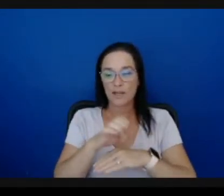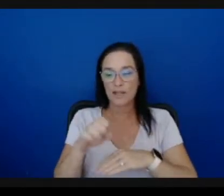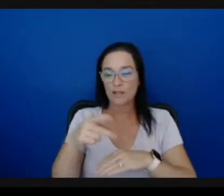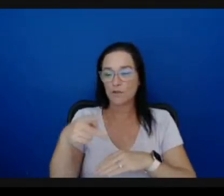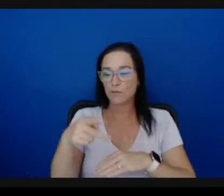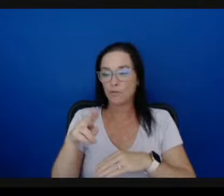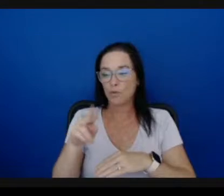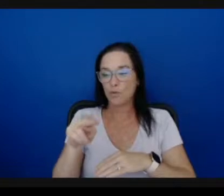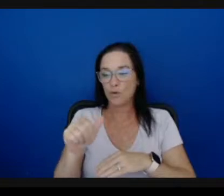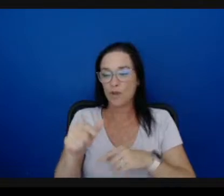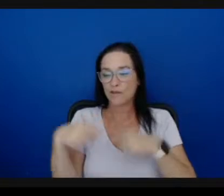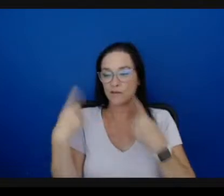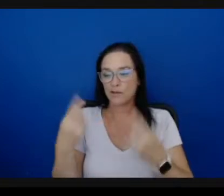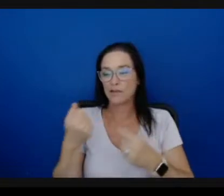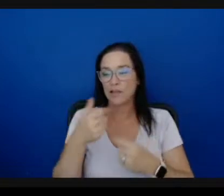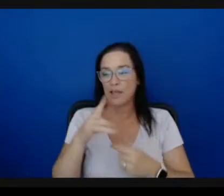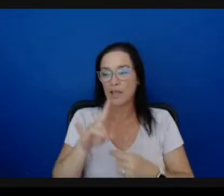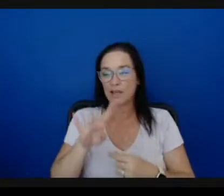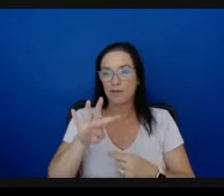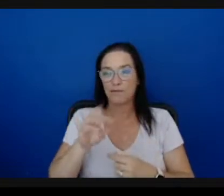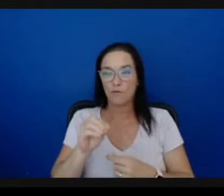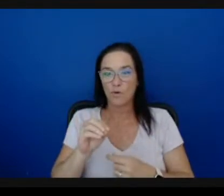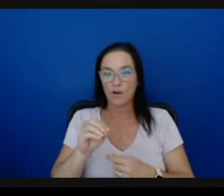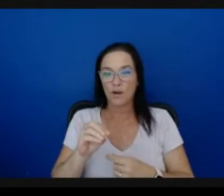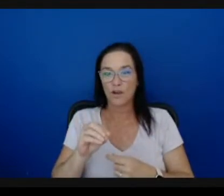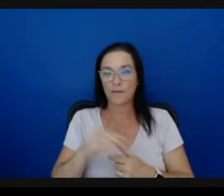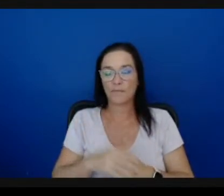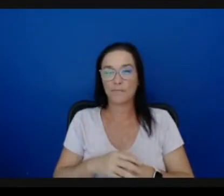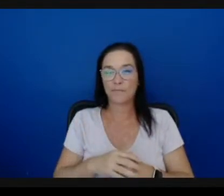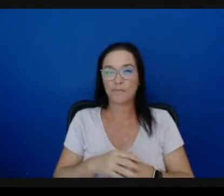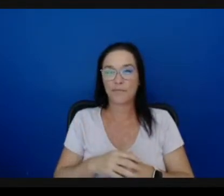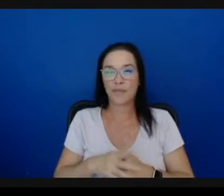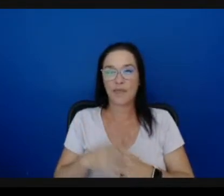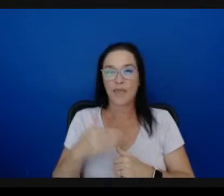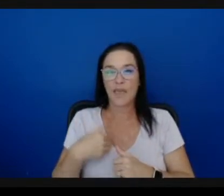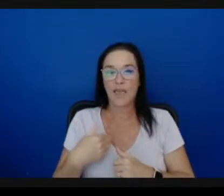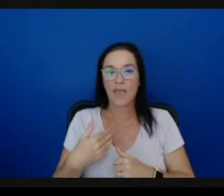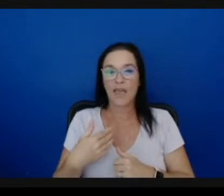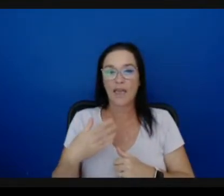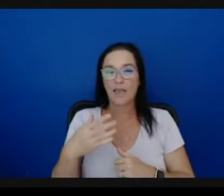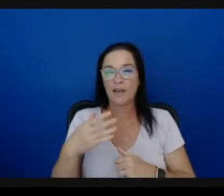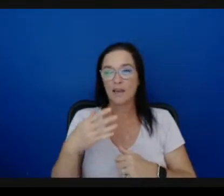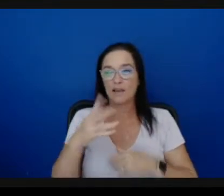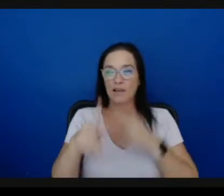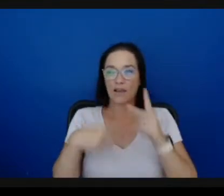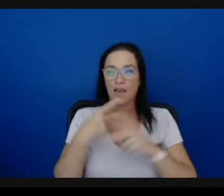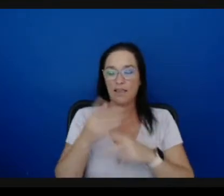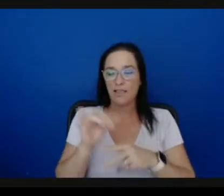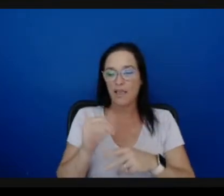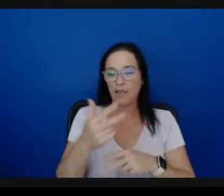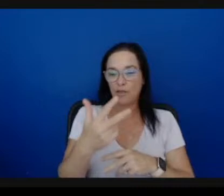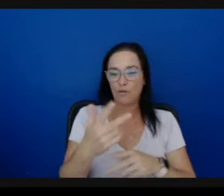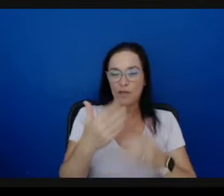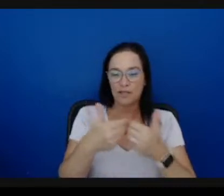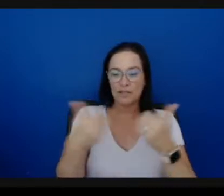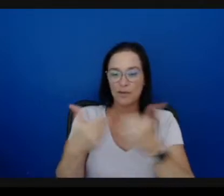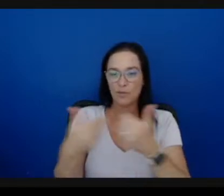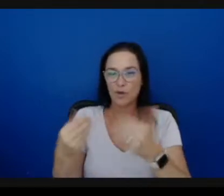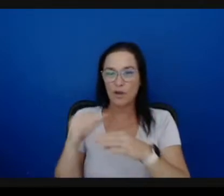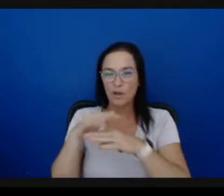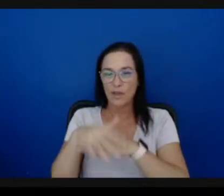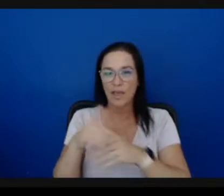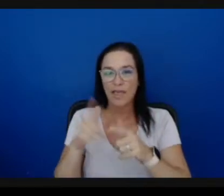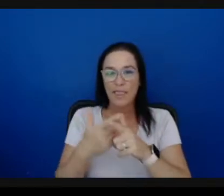1840. It had the aspects of three separate eruptions, each accompanied by its premonitory